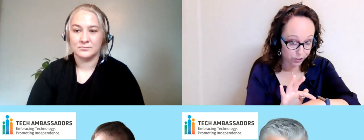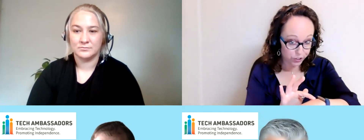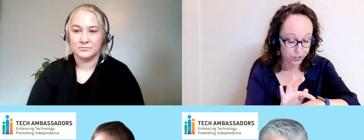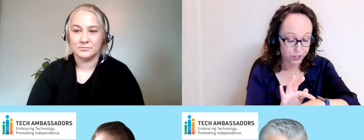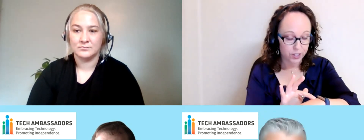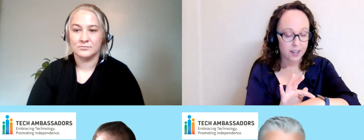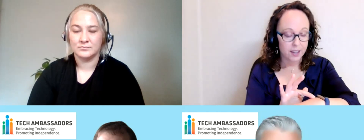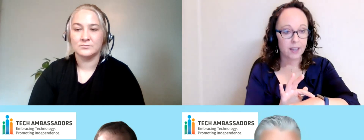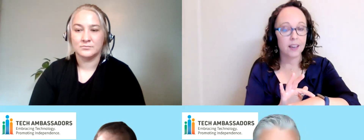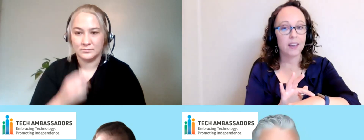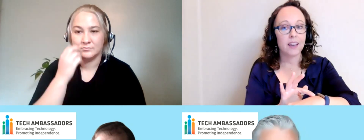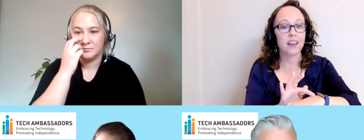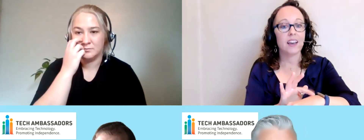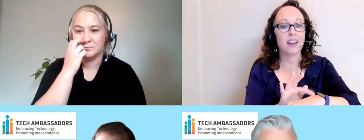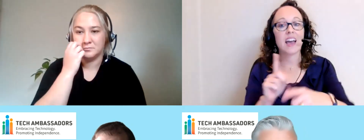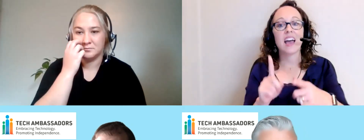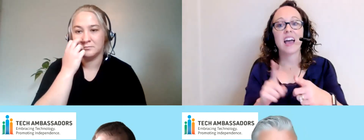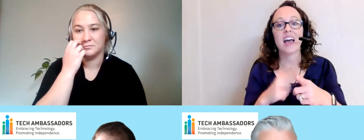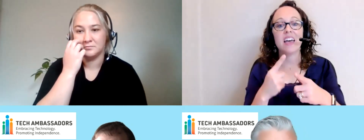like connect